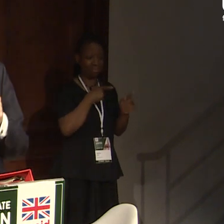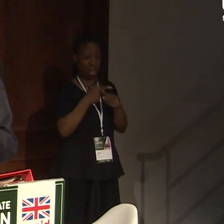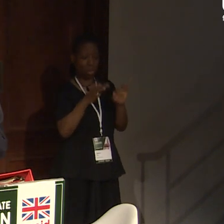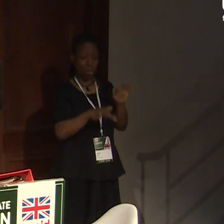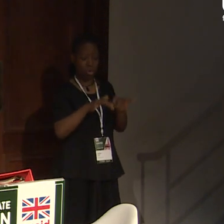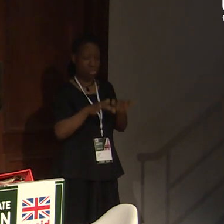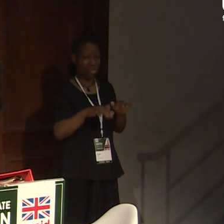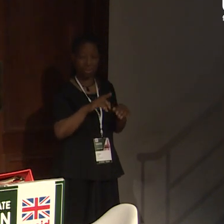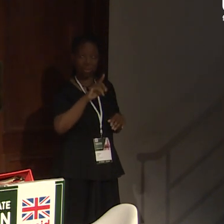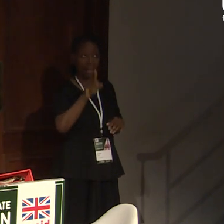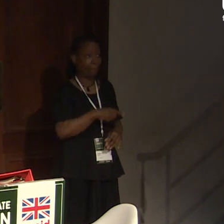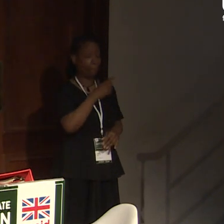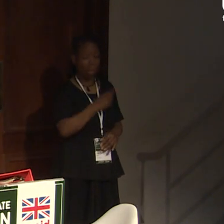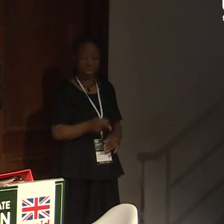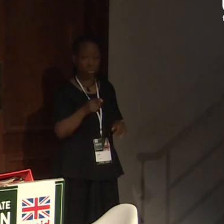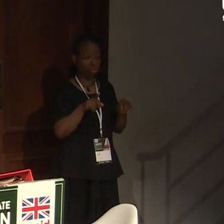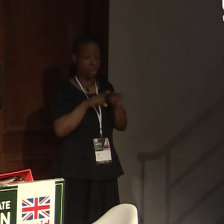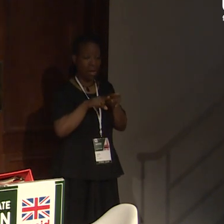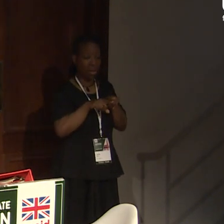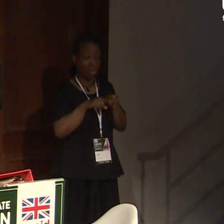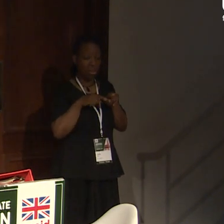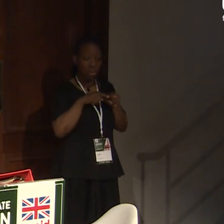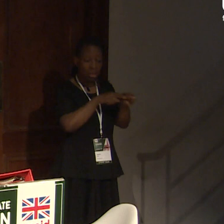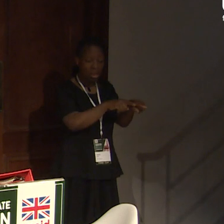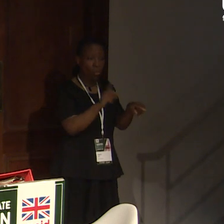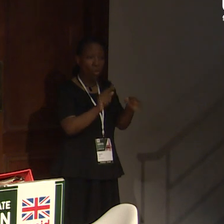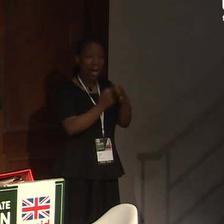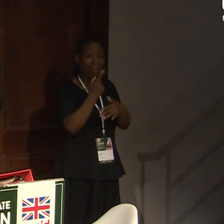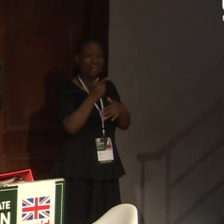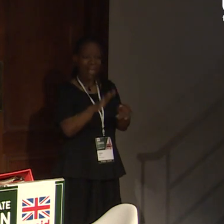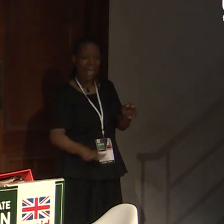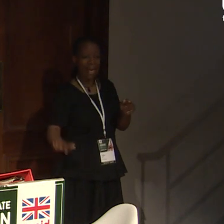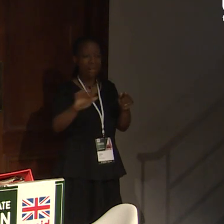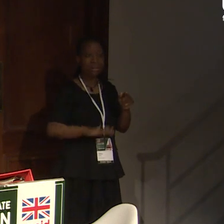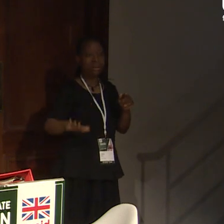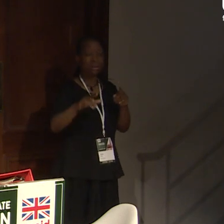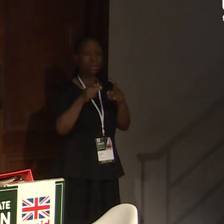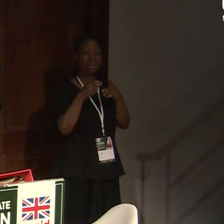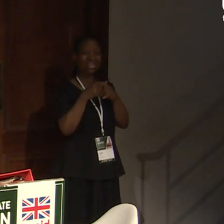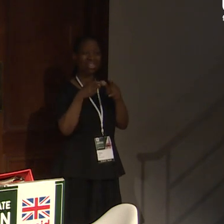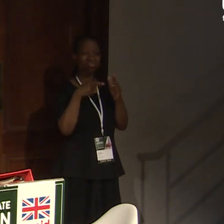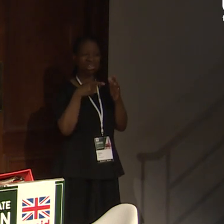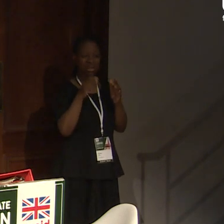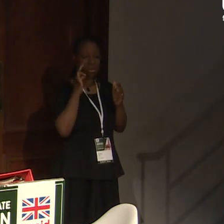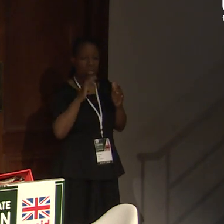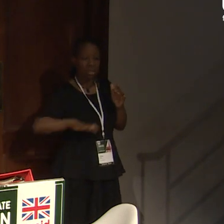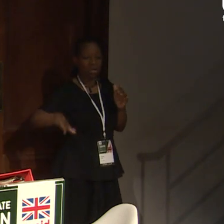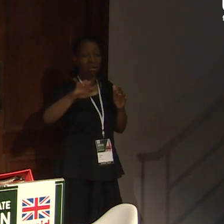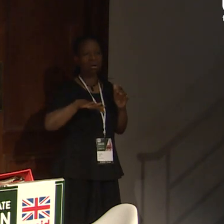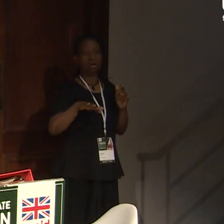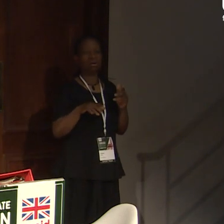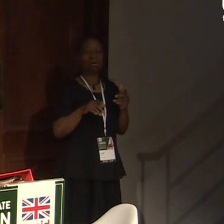actually formally model what happens in the Lake District if you have 14 inches of rainfall. Because you actually find that your entire